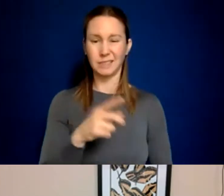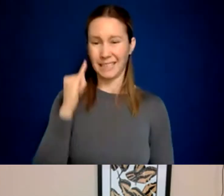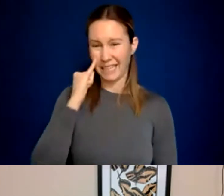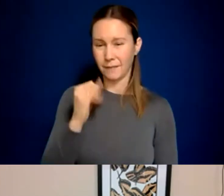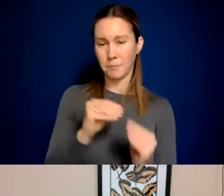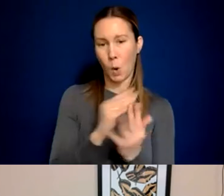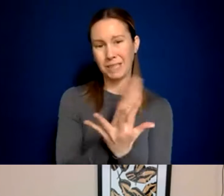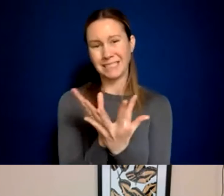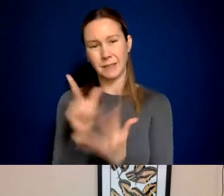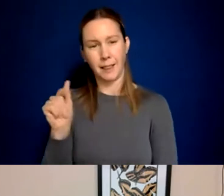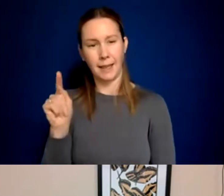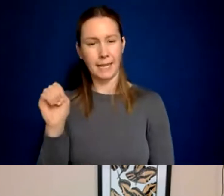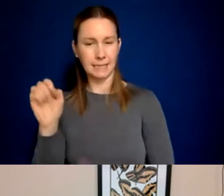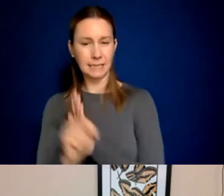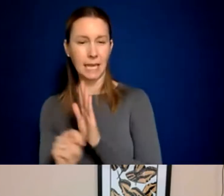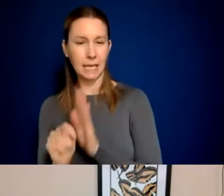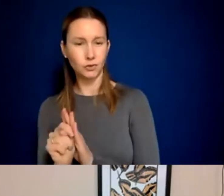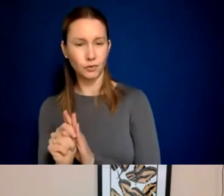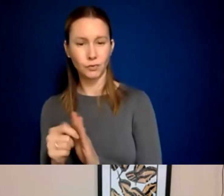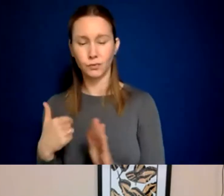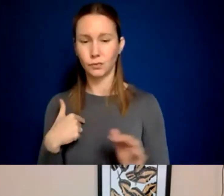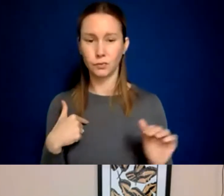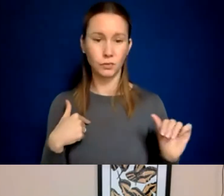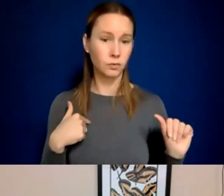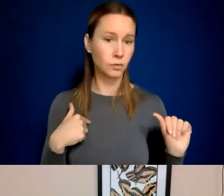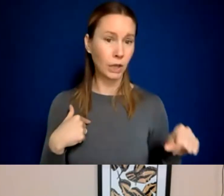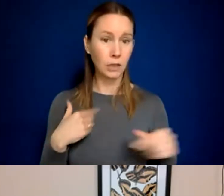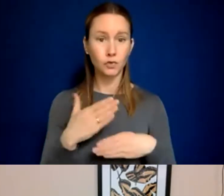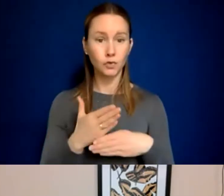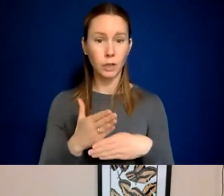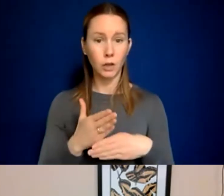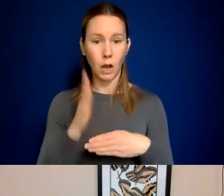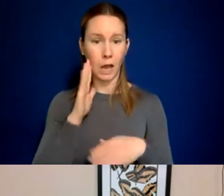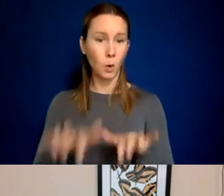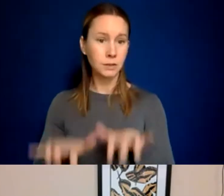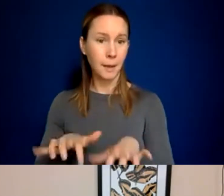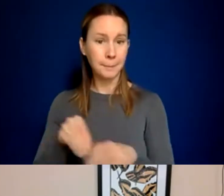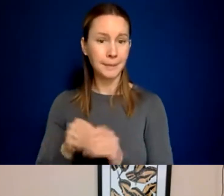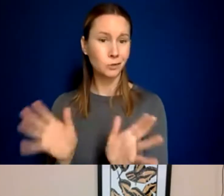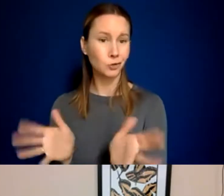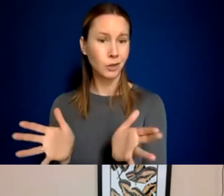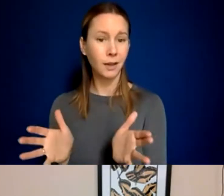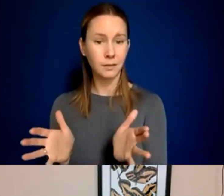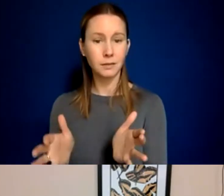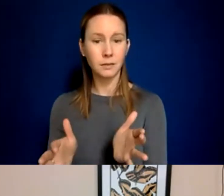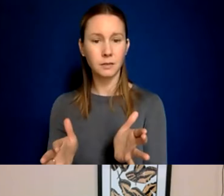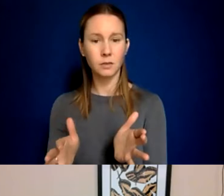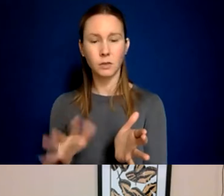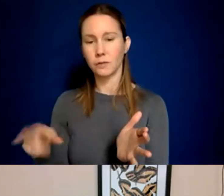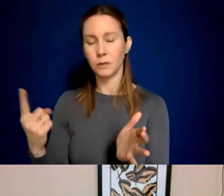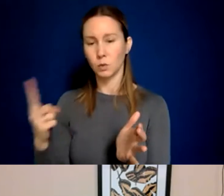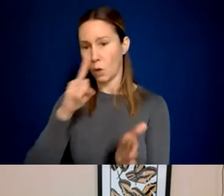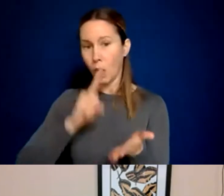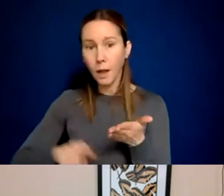of dementia. So I can actually share it or type it over here in the chat to just look it